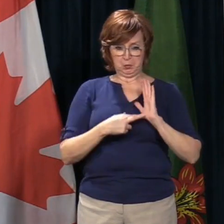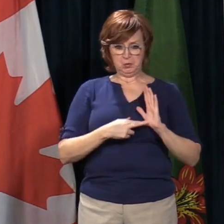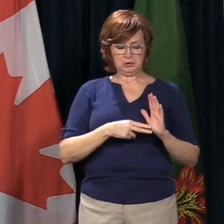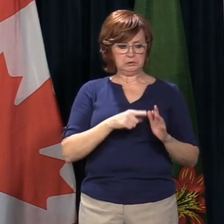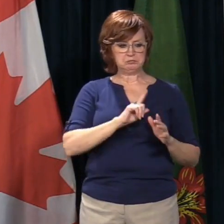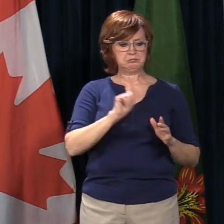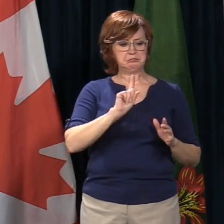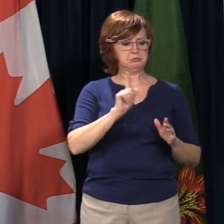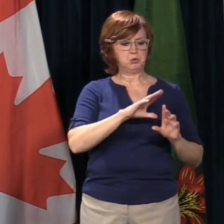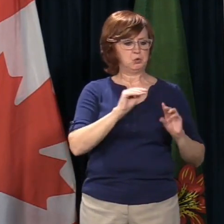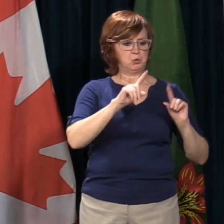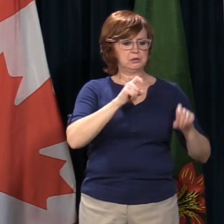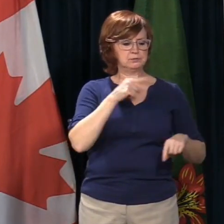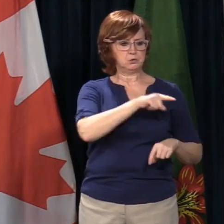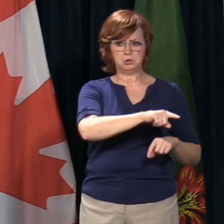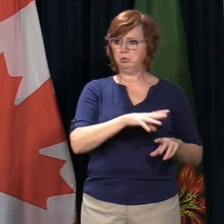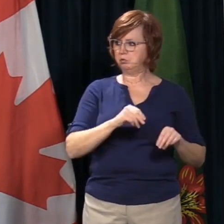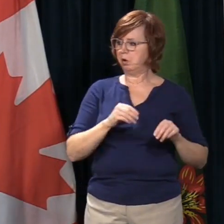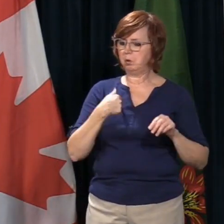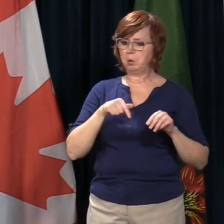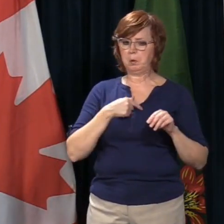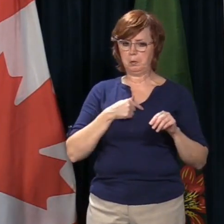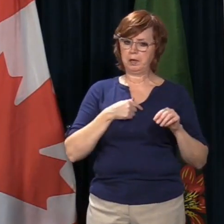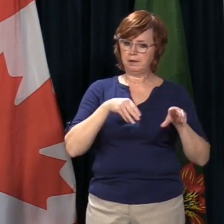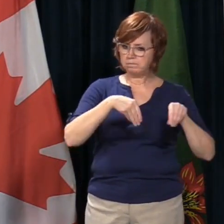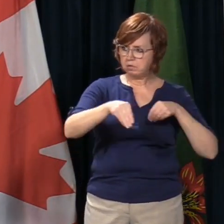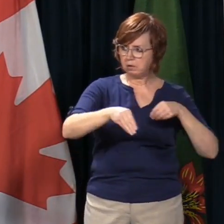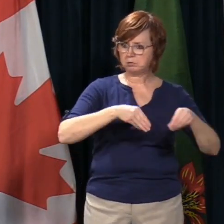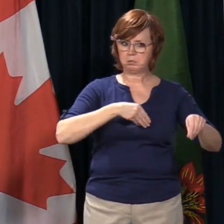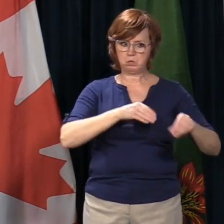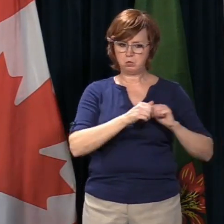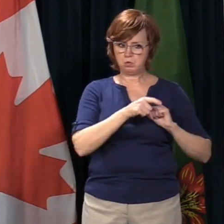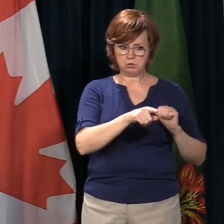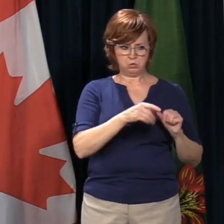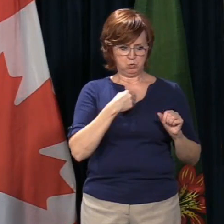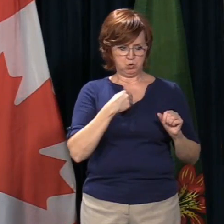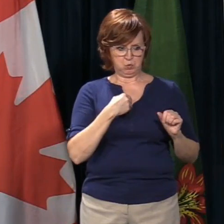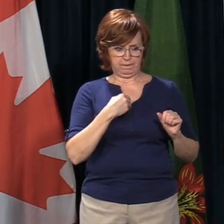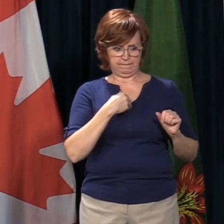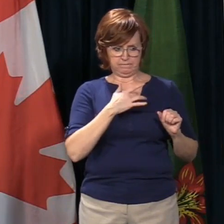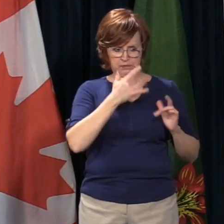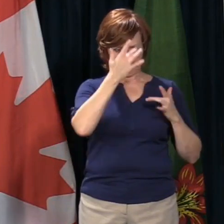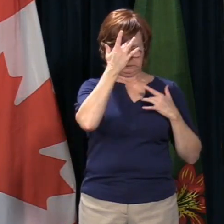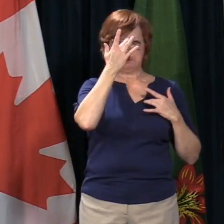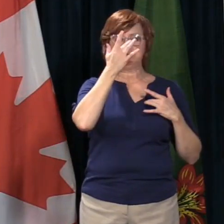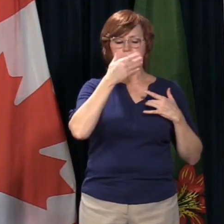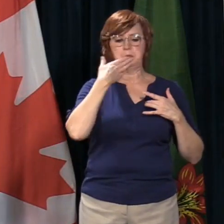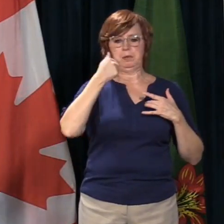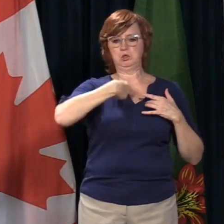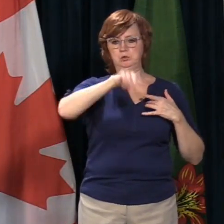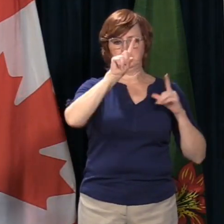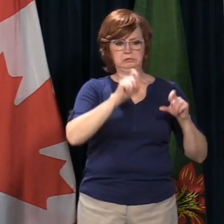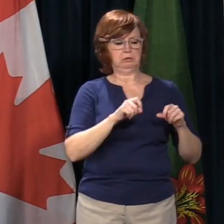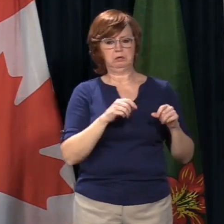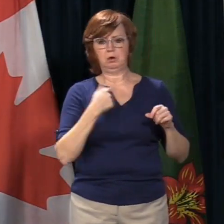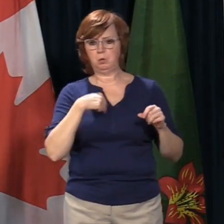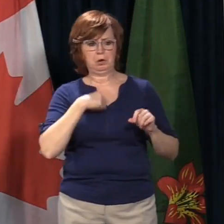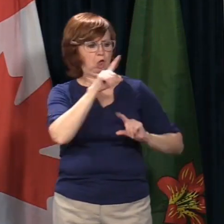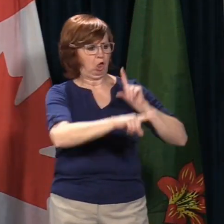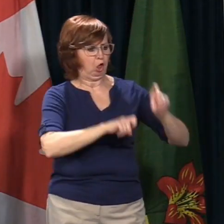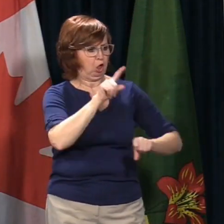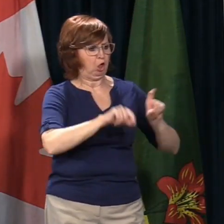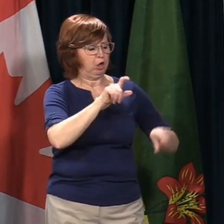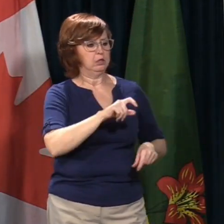is available and in fact recommended for anybody with any symptoms of COVID-19. So we do encourage anyone with symptoms to